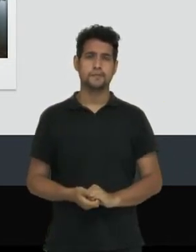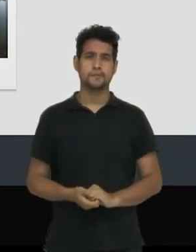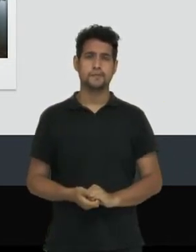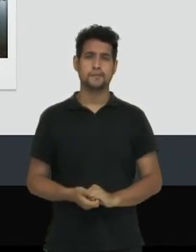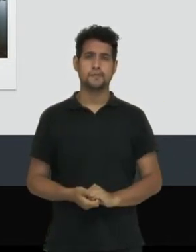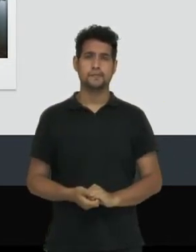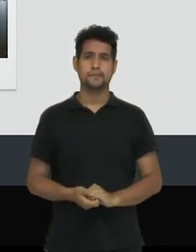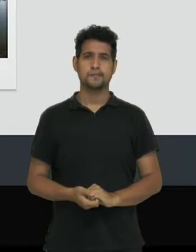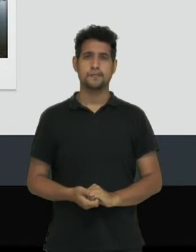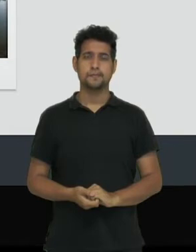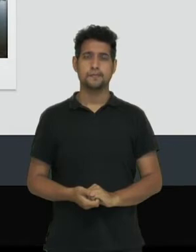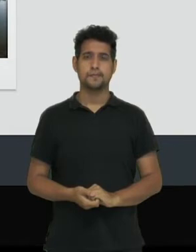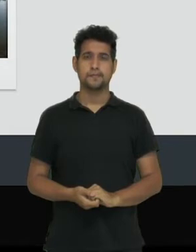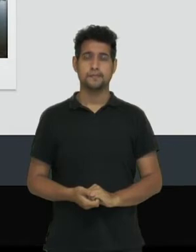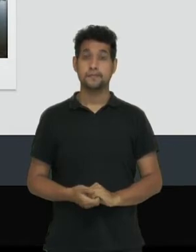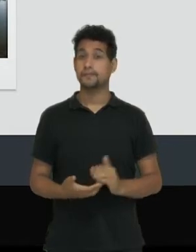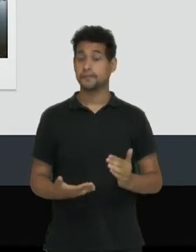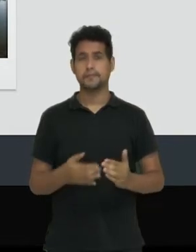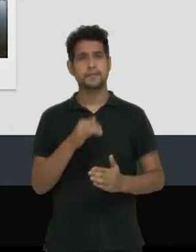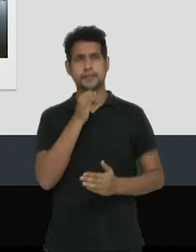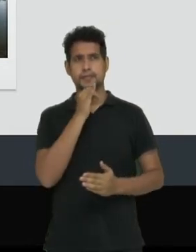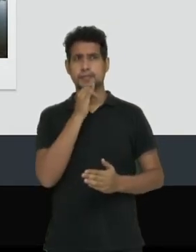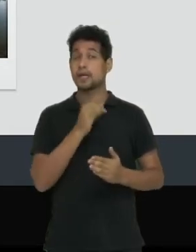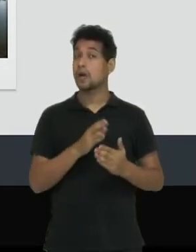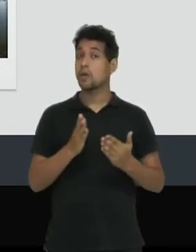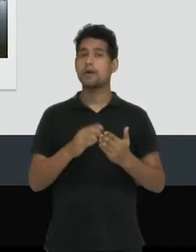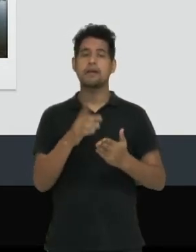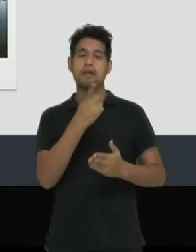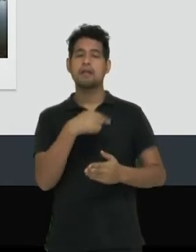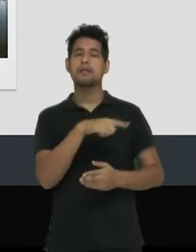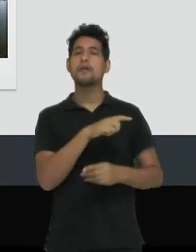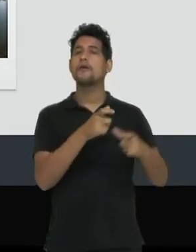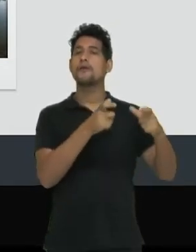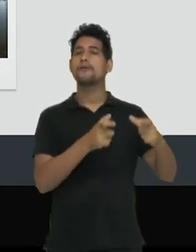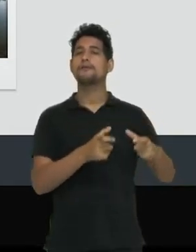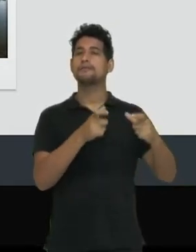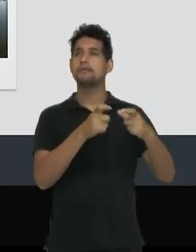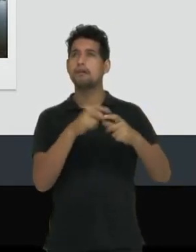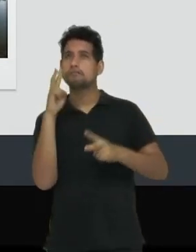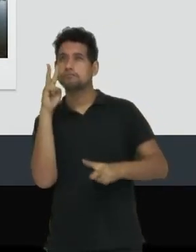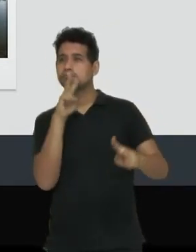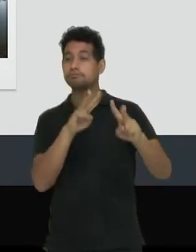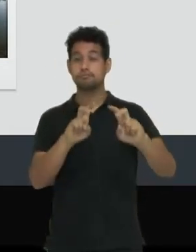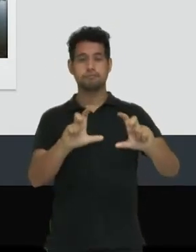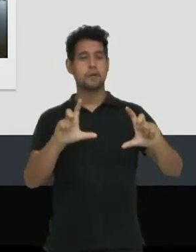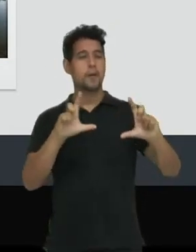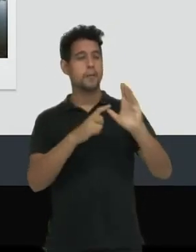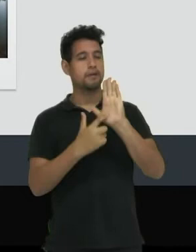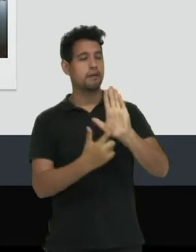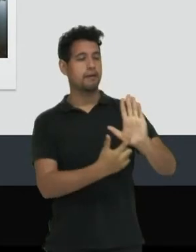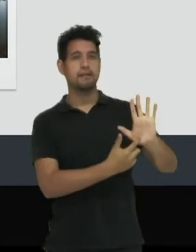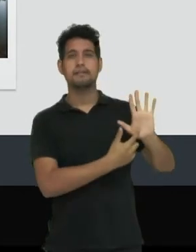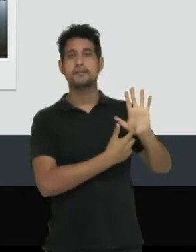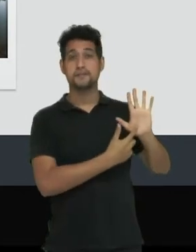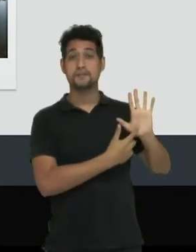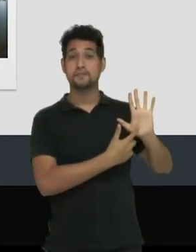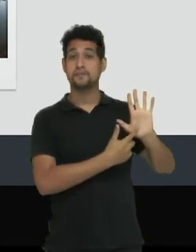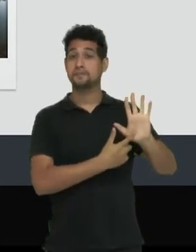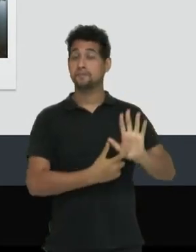Going to an exhibit. Ou ir a uma exibição, uma apresentação.